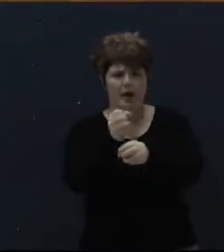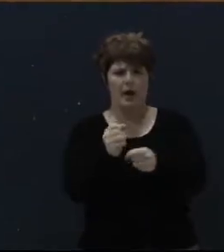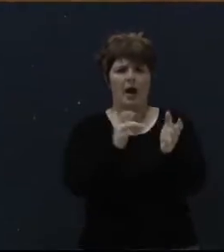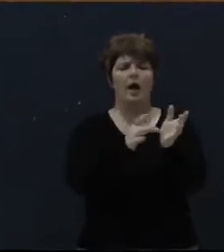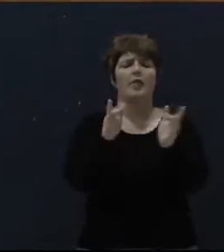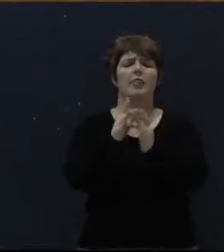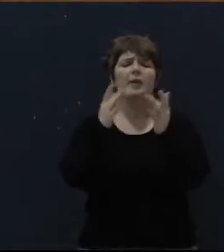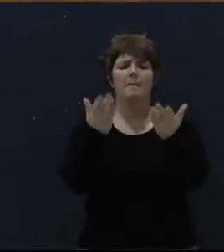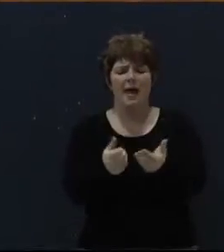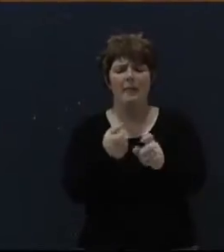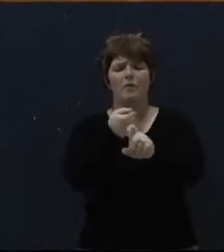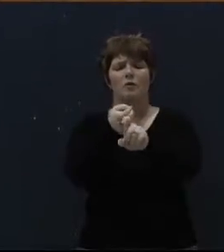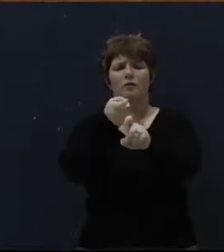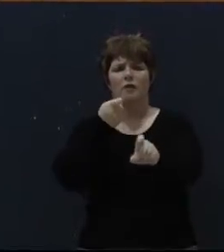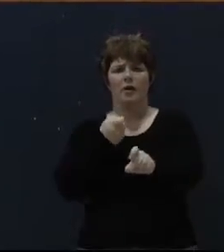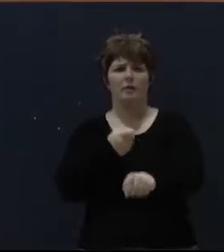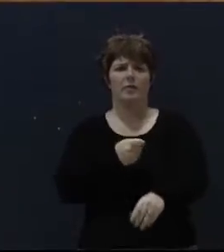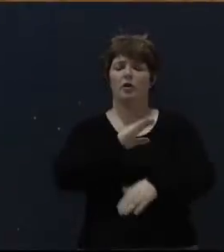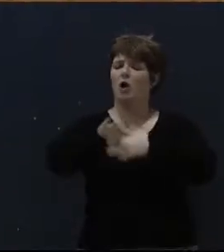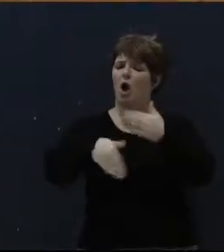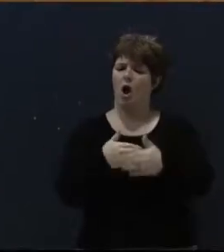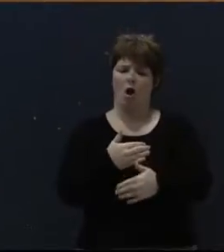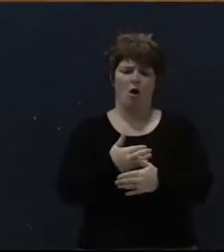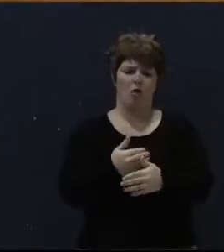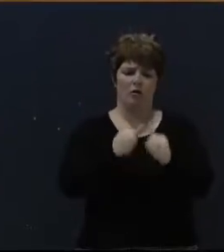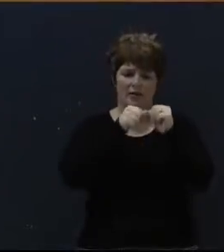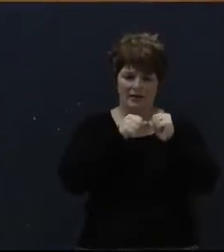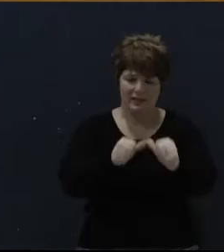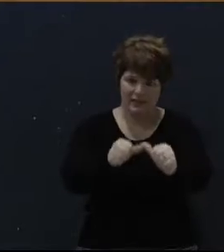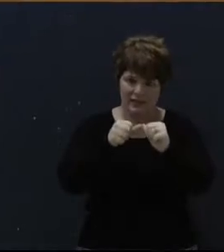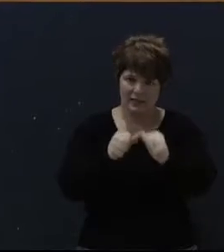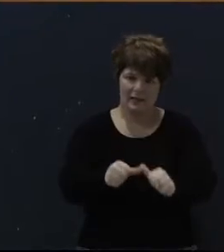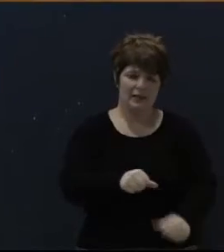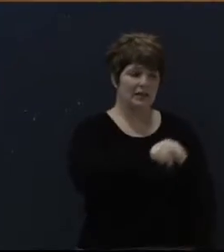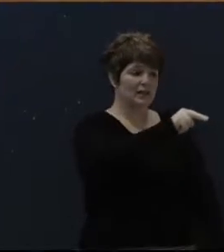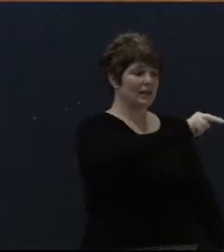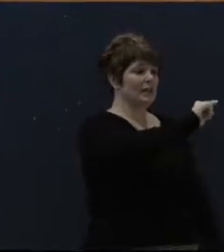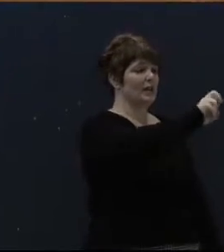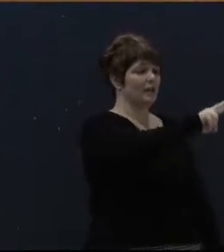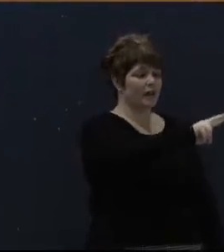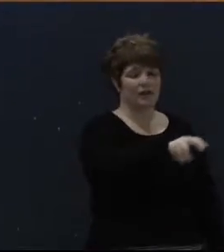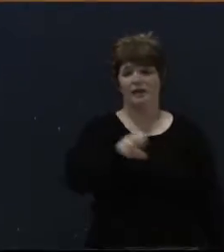are consistent. The NIV, the ASV, and all those Vs,